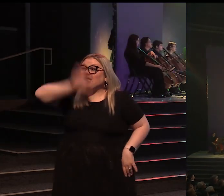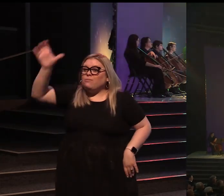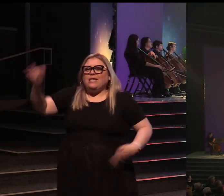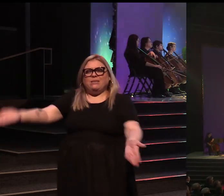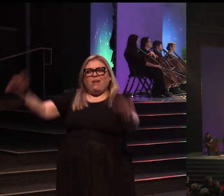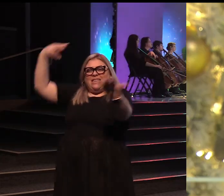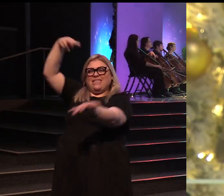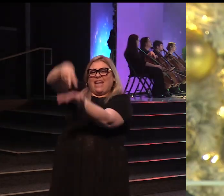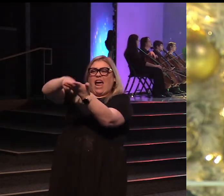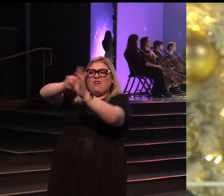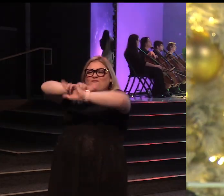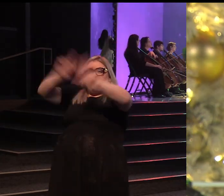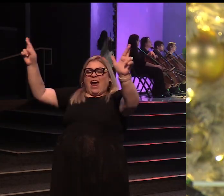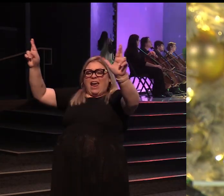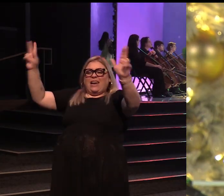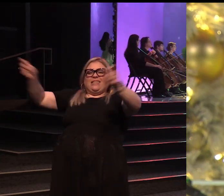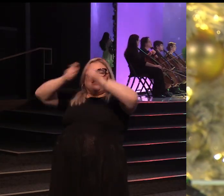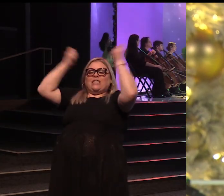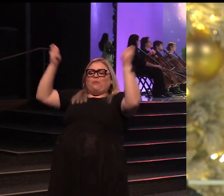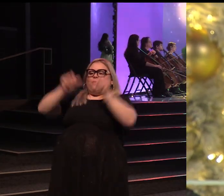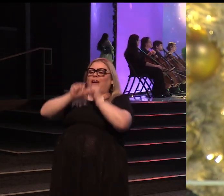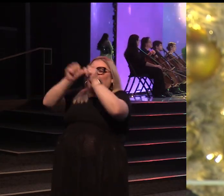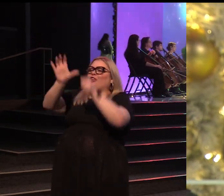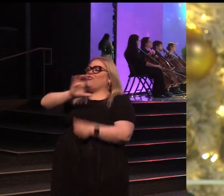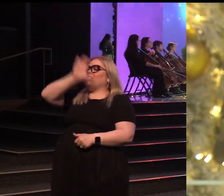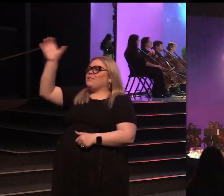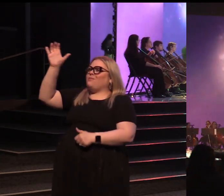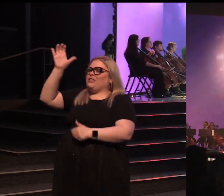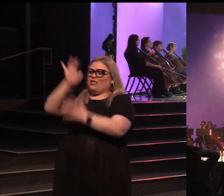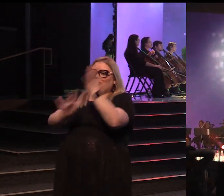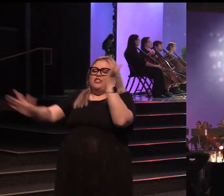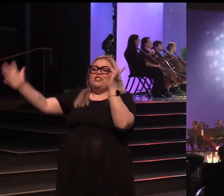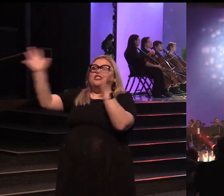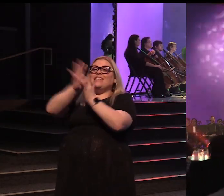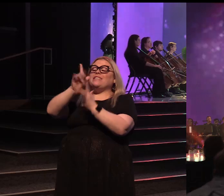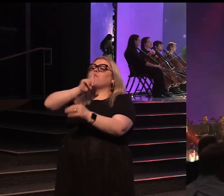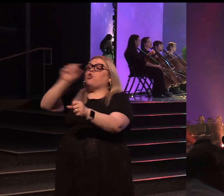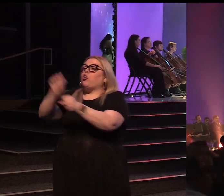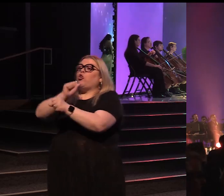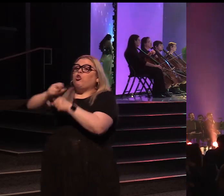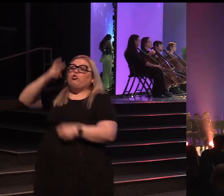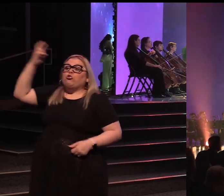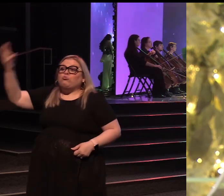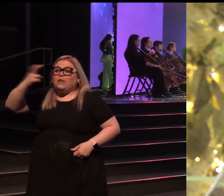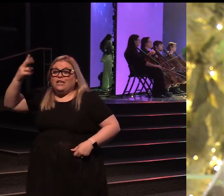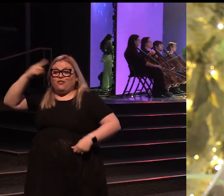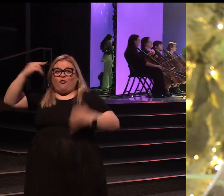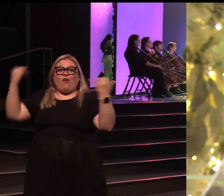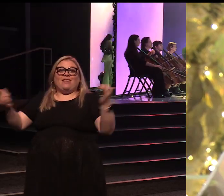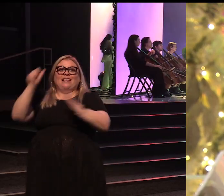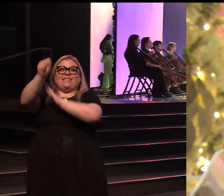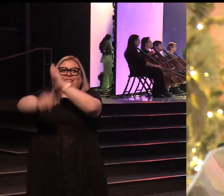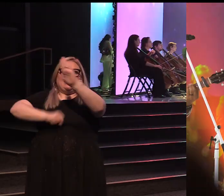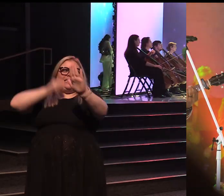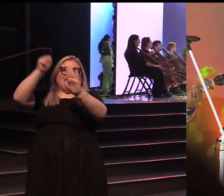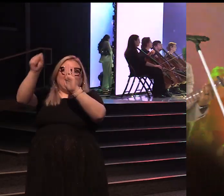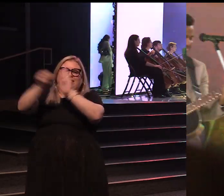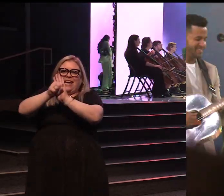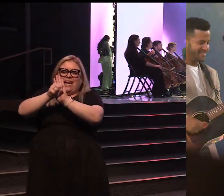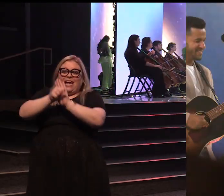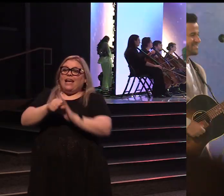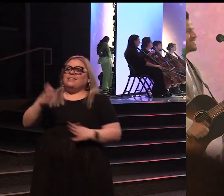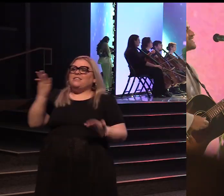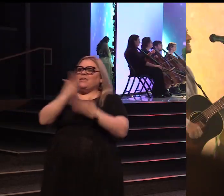Would y'all stand with us as we continue to celebrate Jesus, the reason for the season, with some Latin